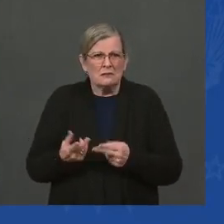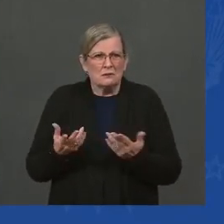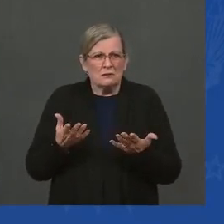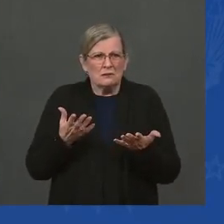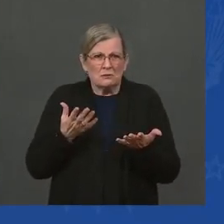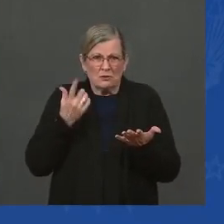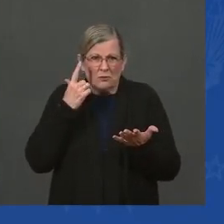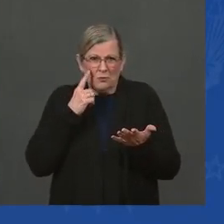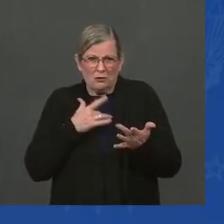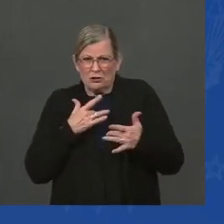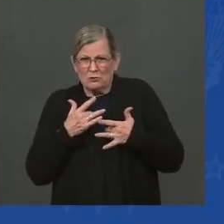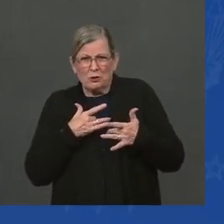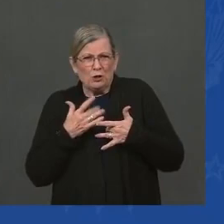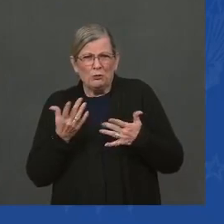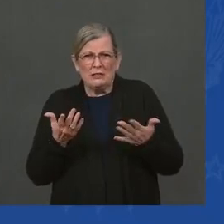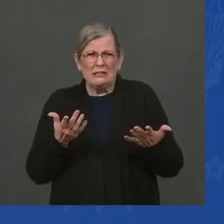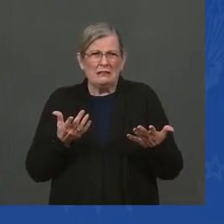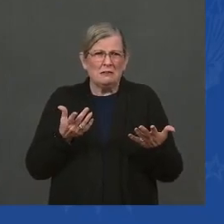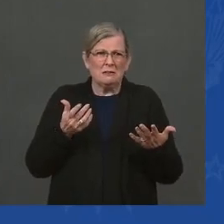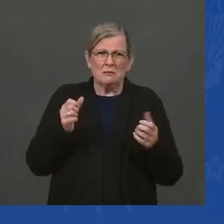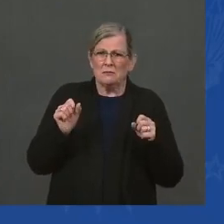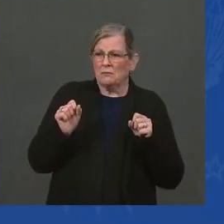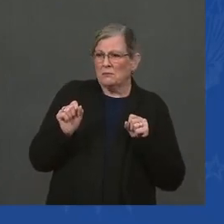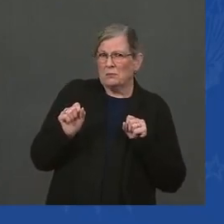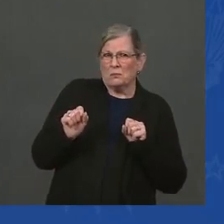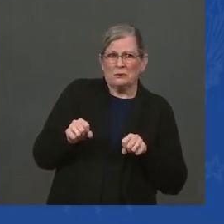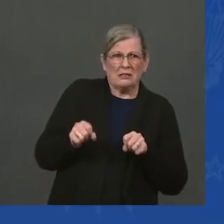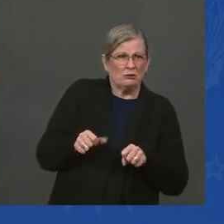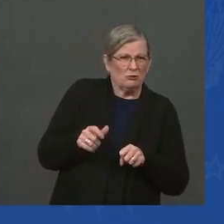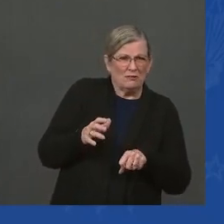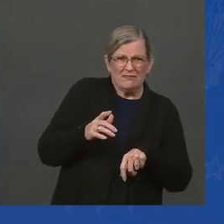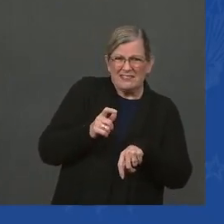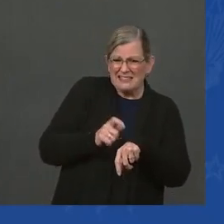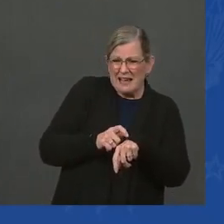about potentially having a short timeline, especially if you're not going to re-nominate Jay Powell?